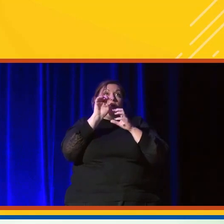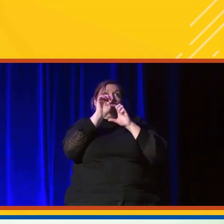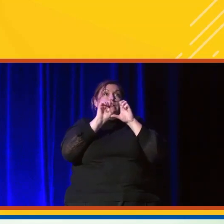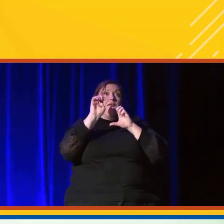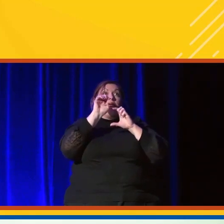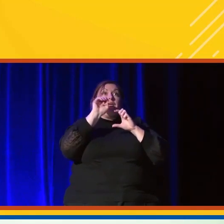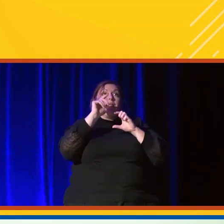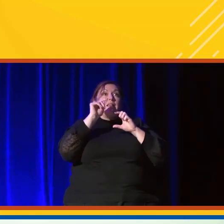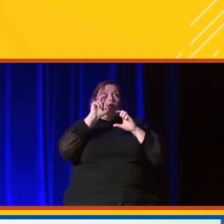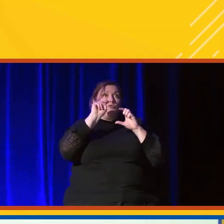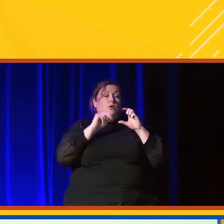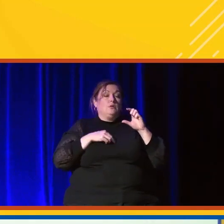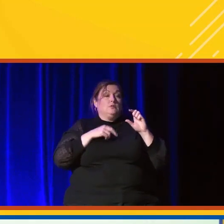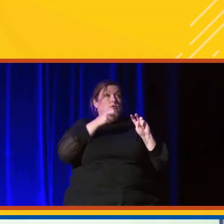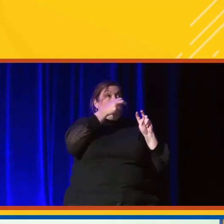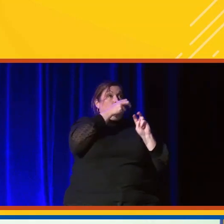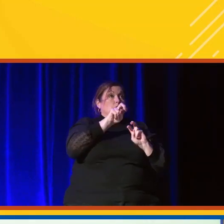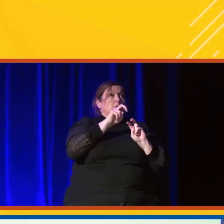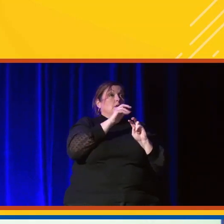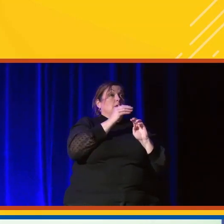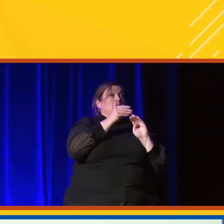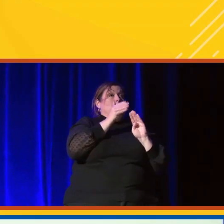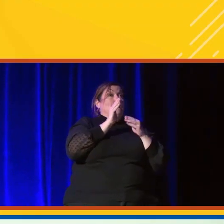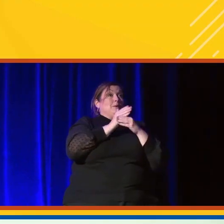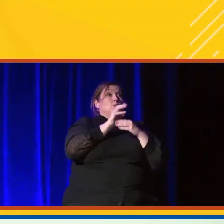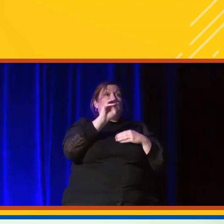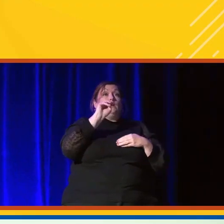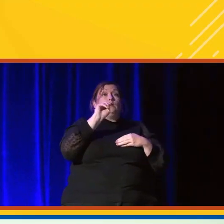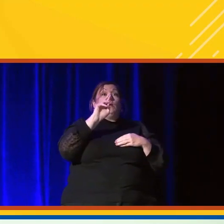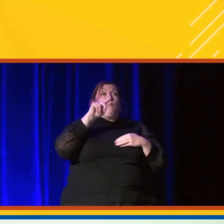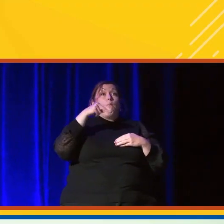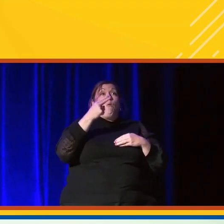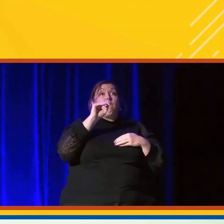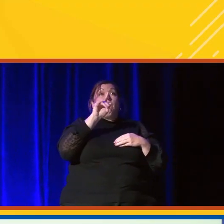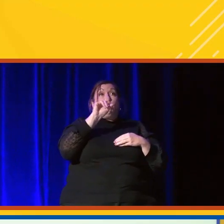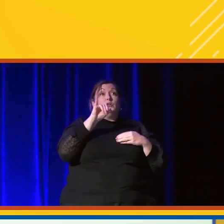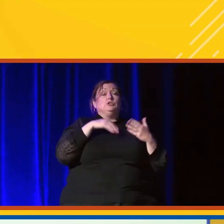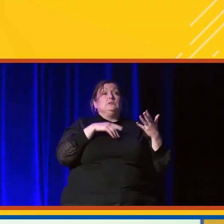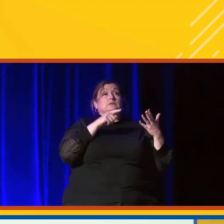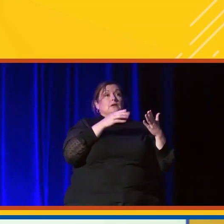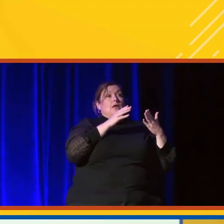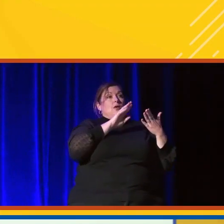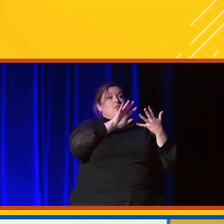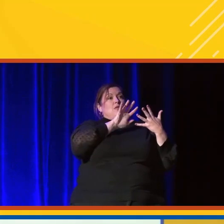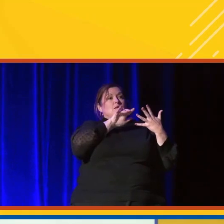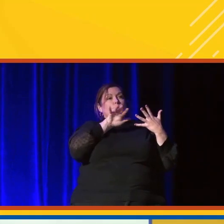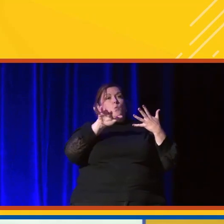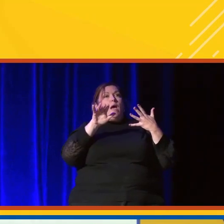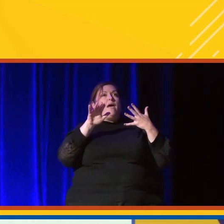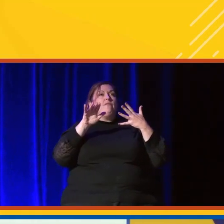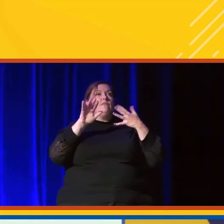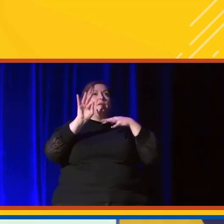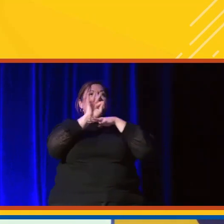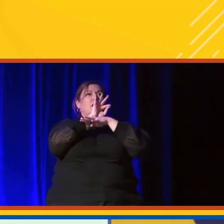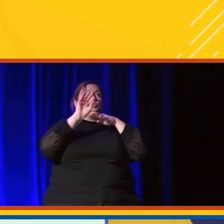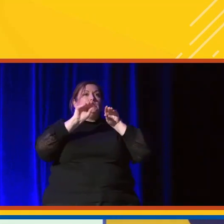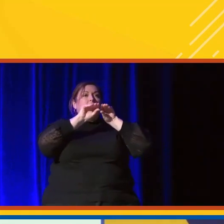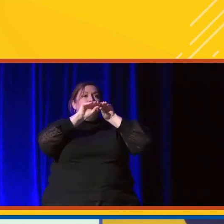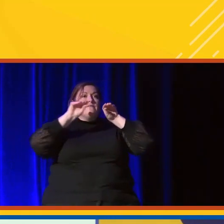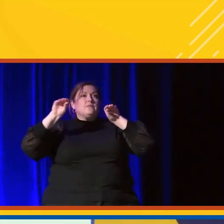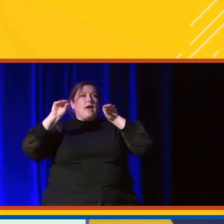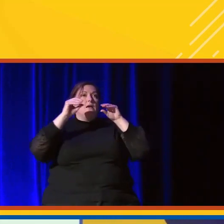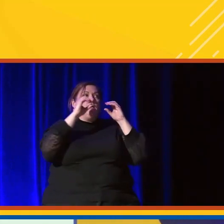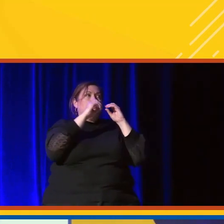in this transition between morphologies, these wave functions, these electron carriers, love to flatten out along the chains, and they